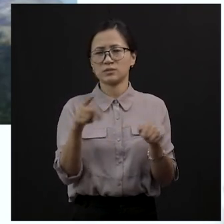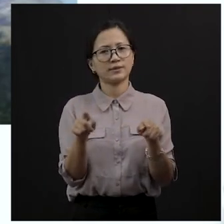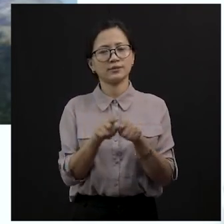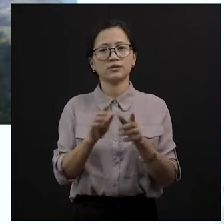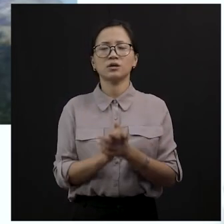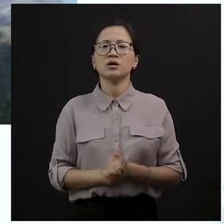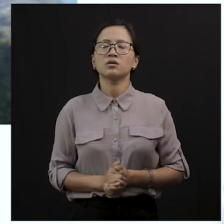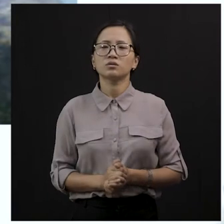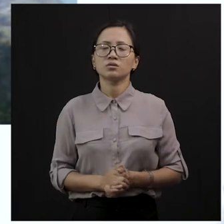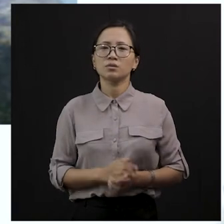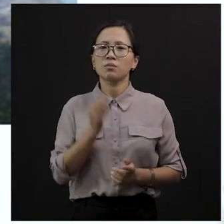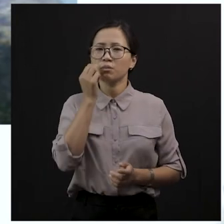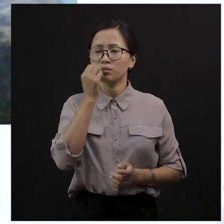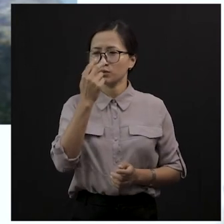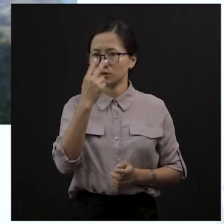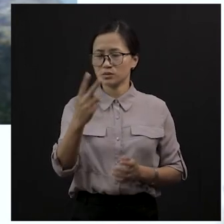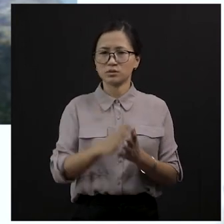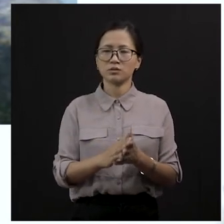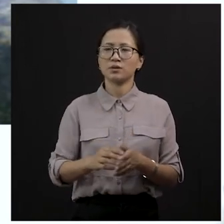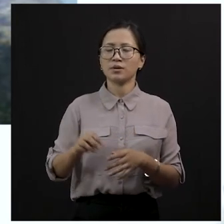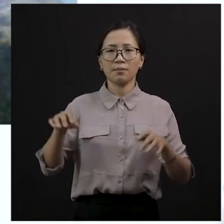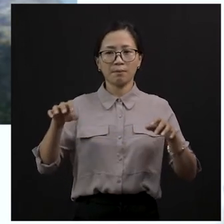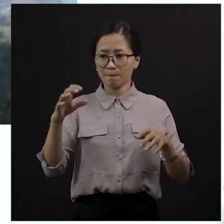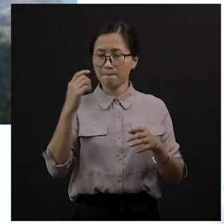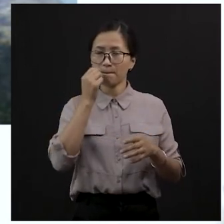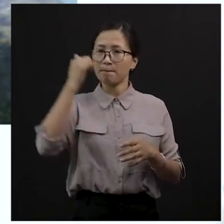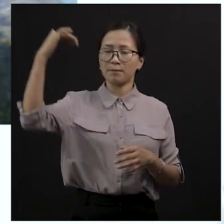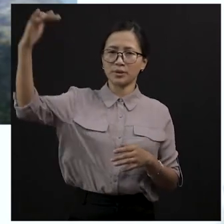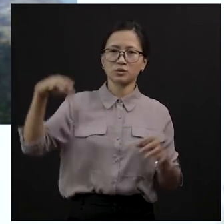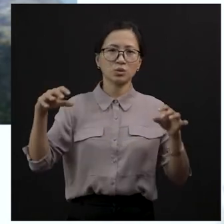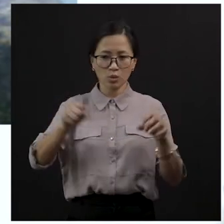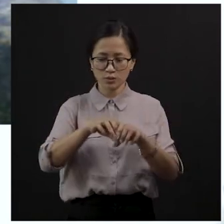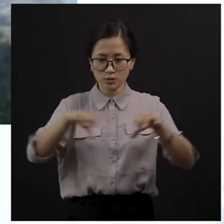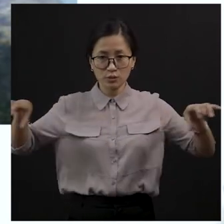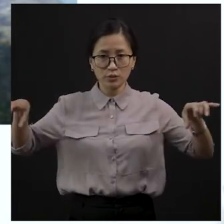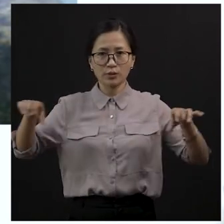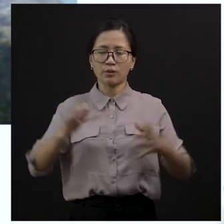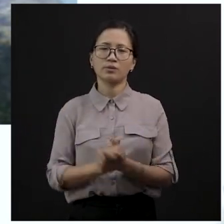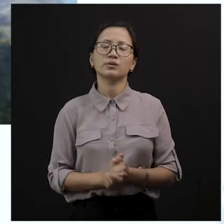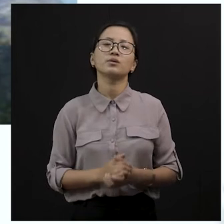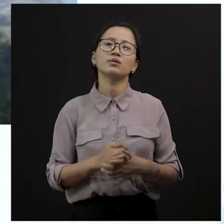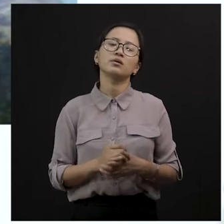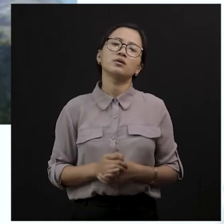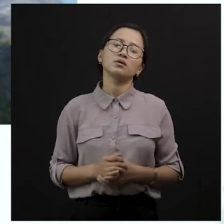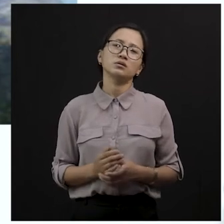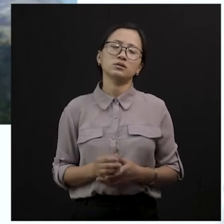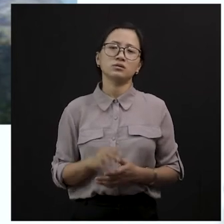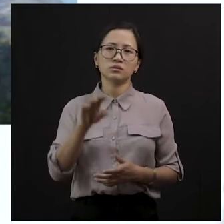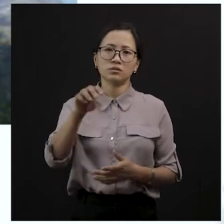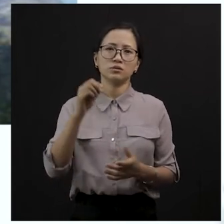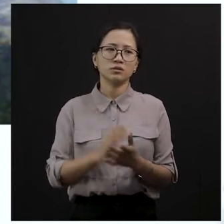a rod. This is known as a glider, okay? So man started using glider. And this was founded